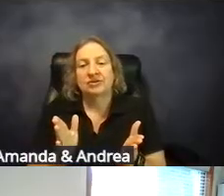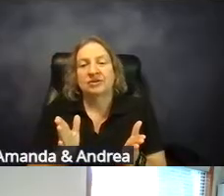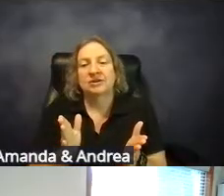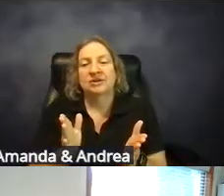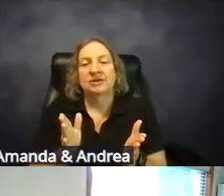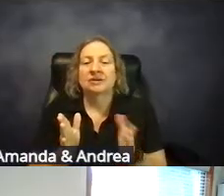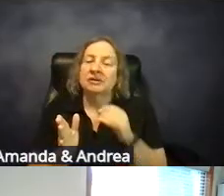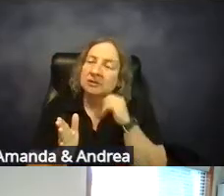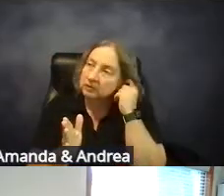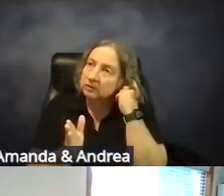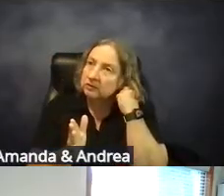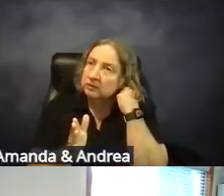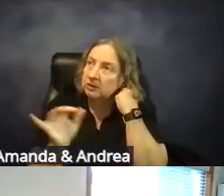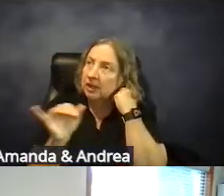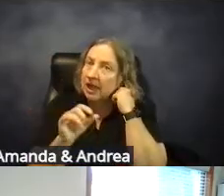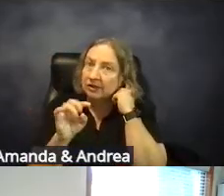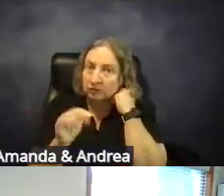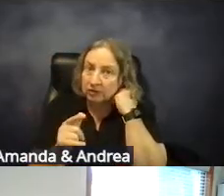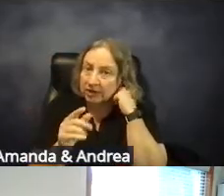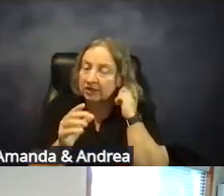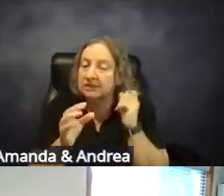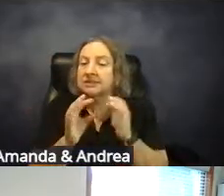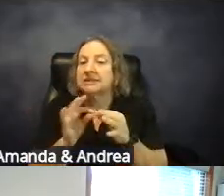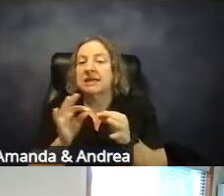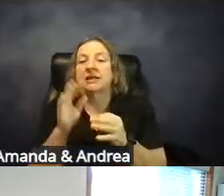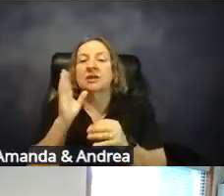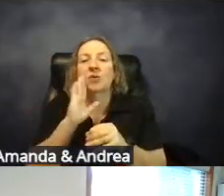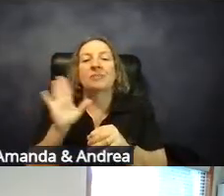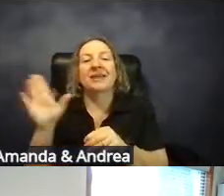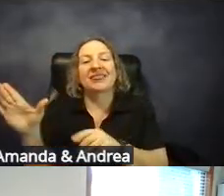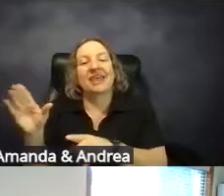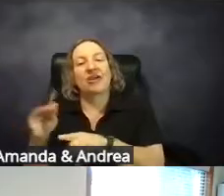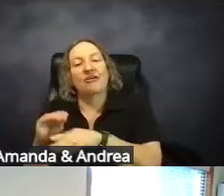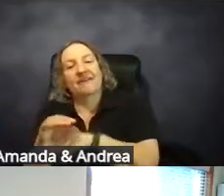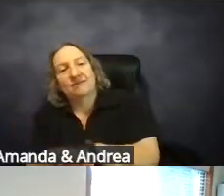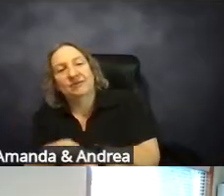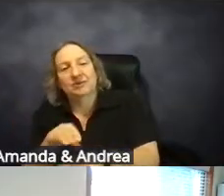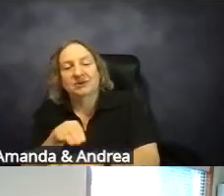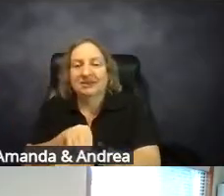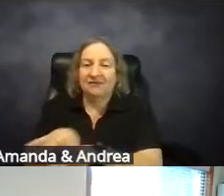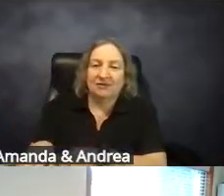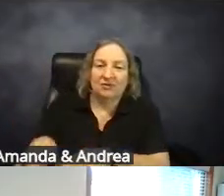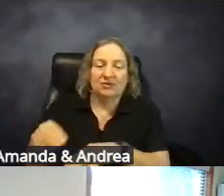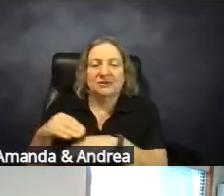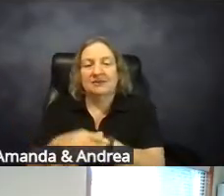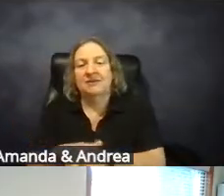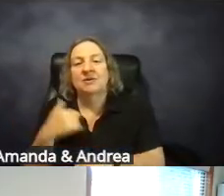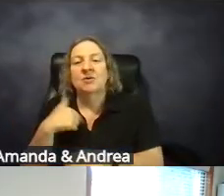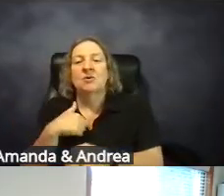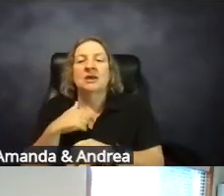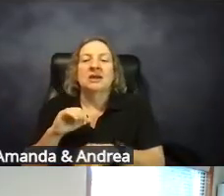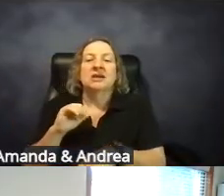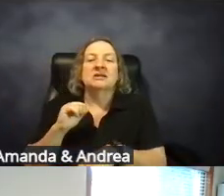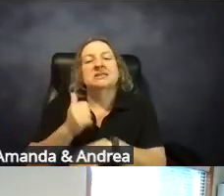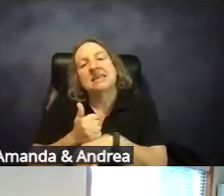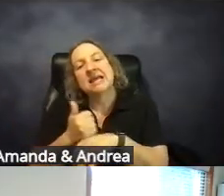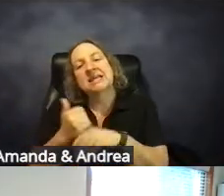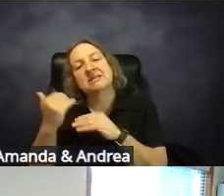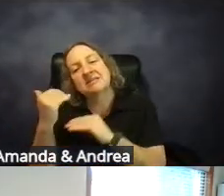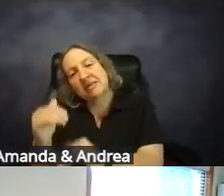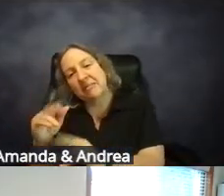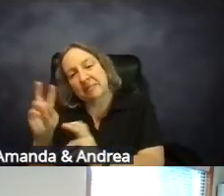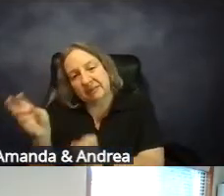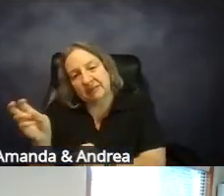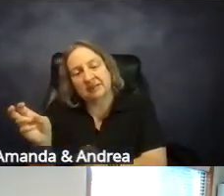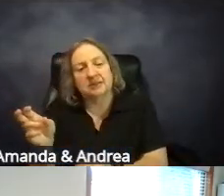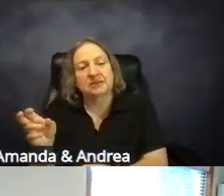be, as Greg was saying, their influence on it as well. We're just kind of setting parameters. So do